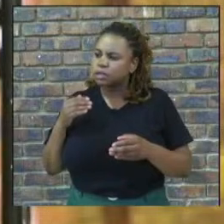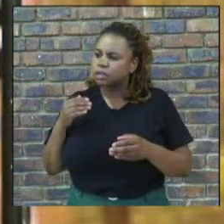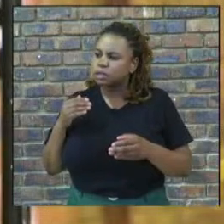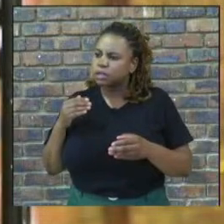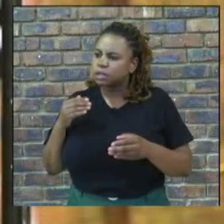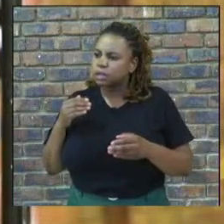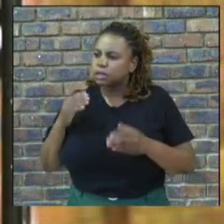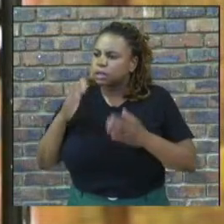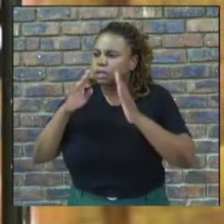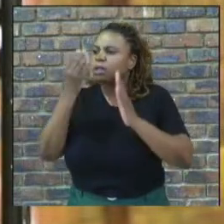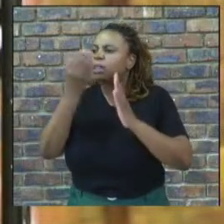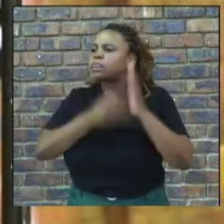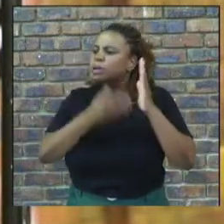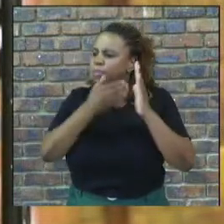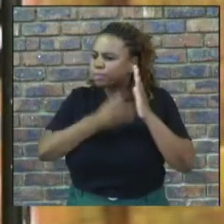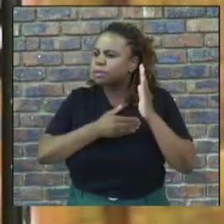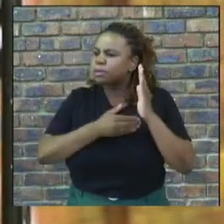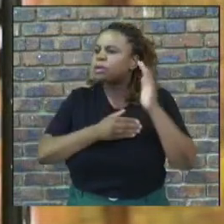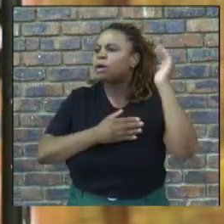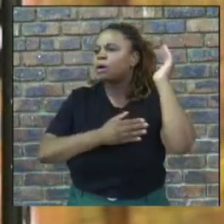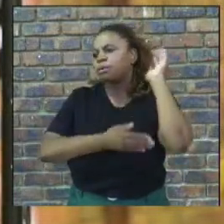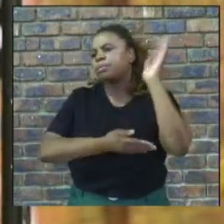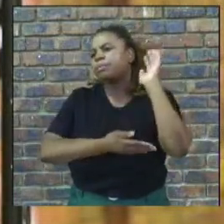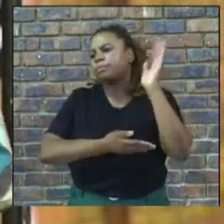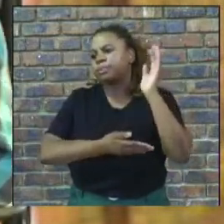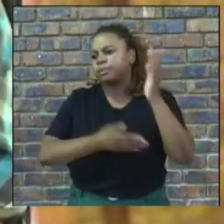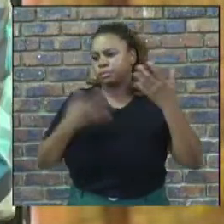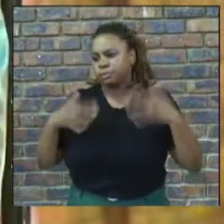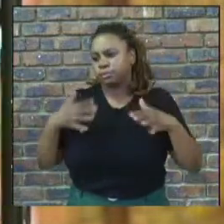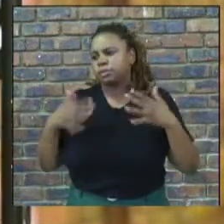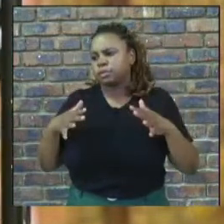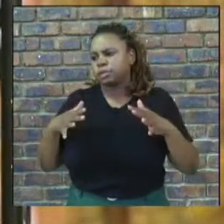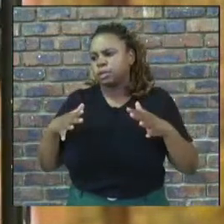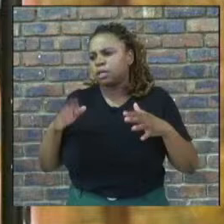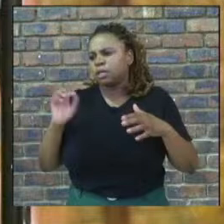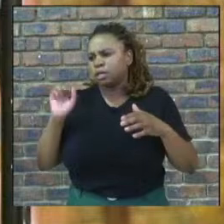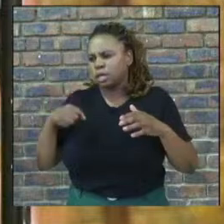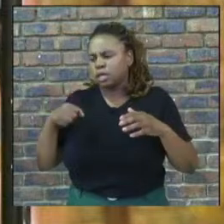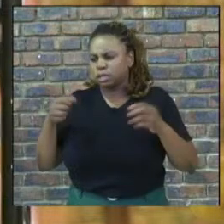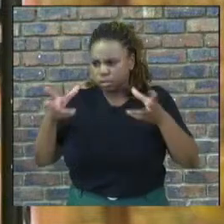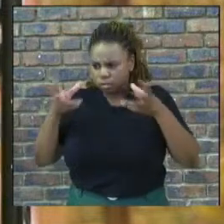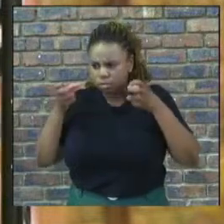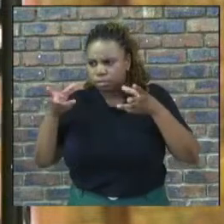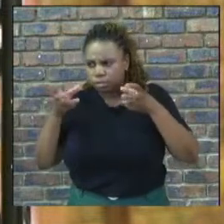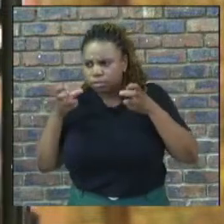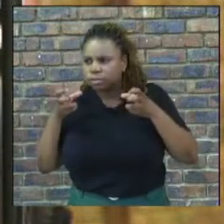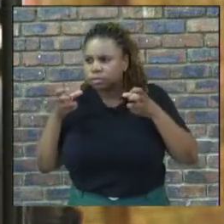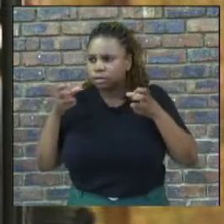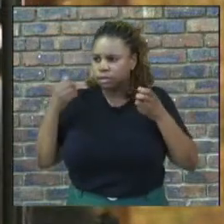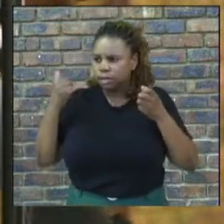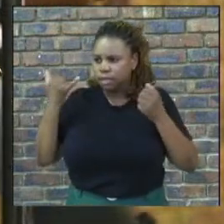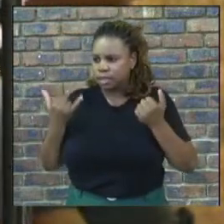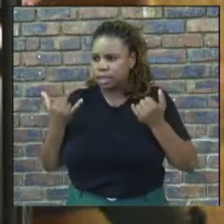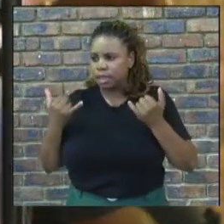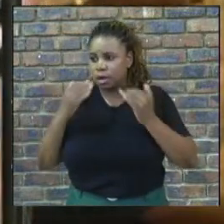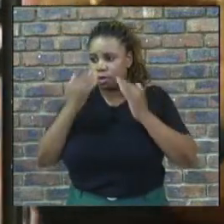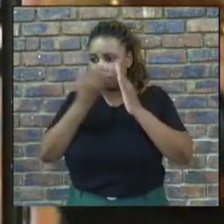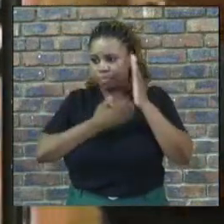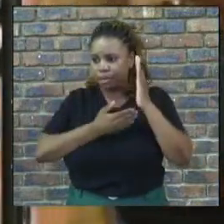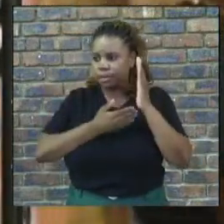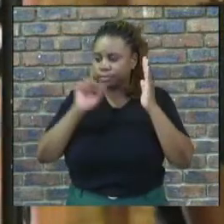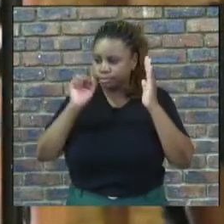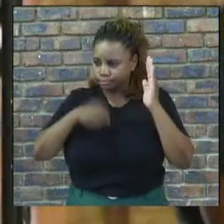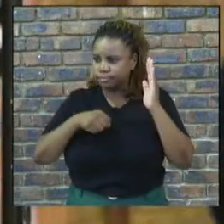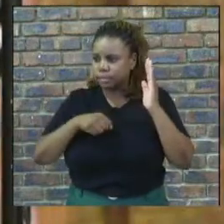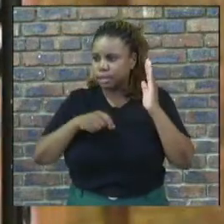tsona. Re fela re dumelana mo re dumelana gona. Dipile tše ke nnete a se taba gore ke